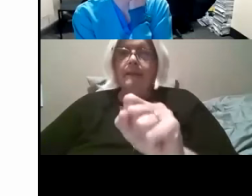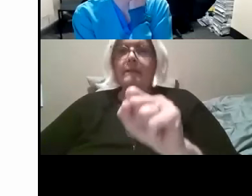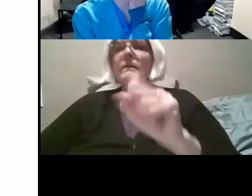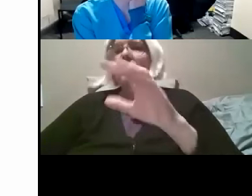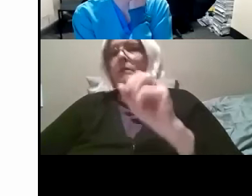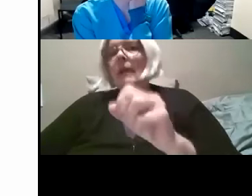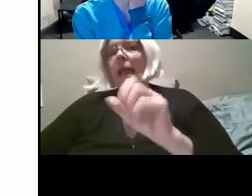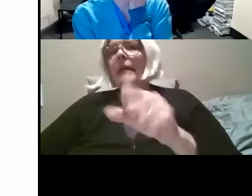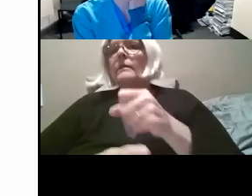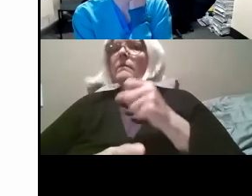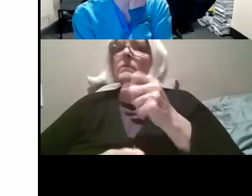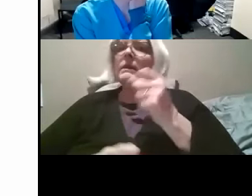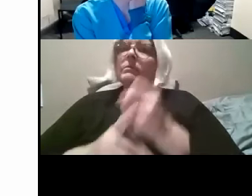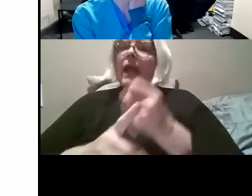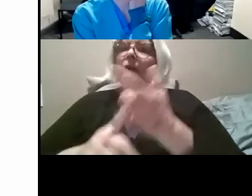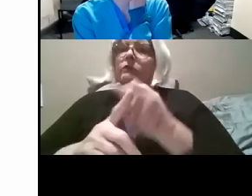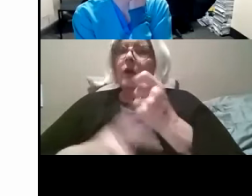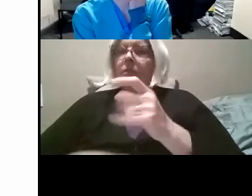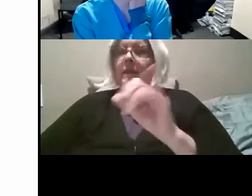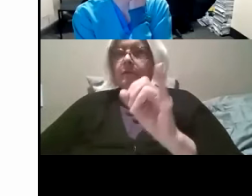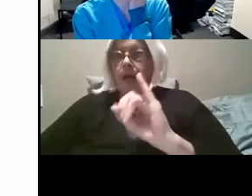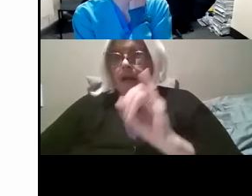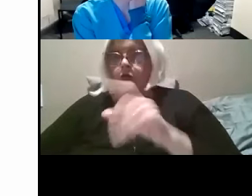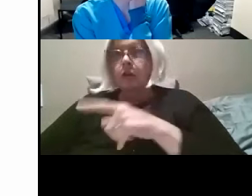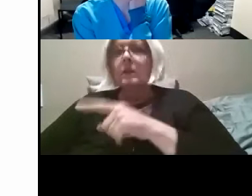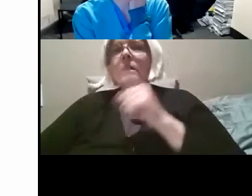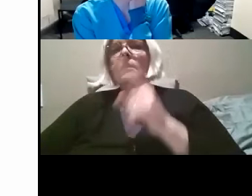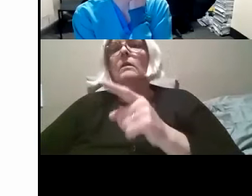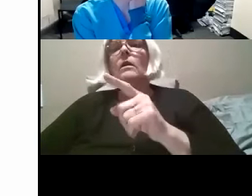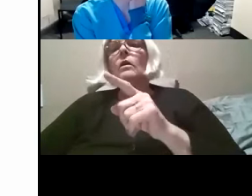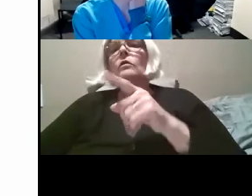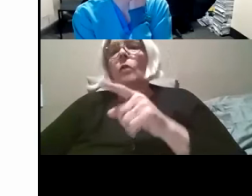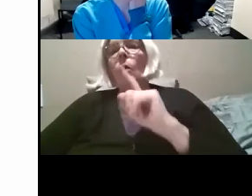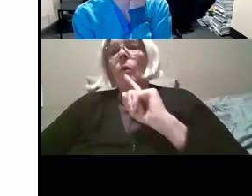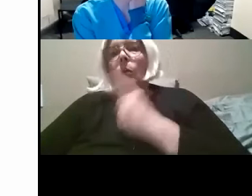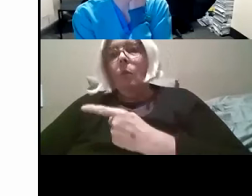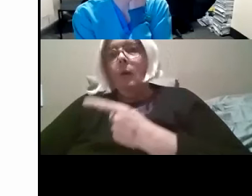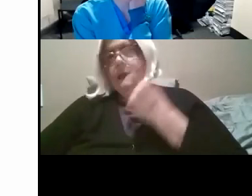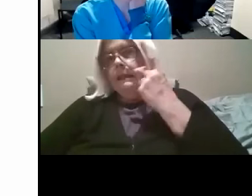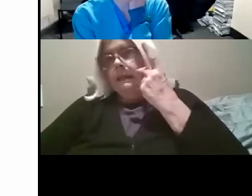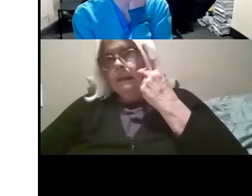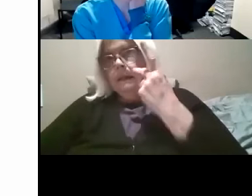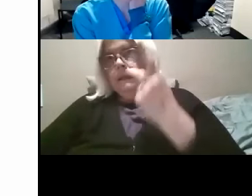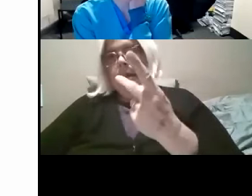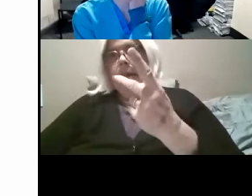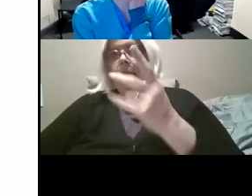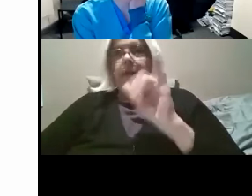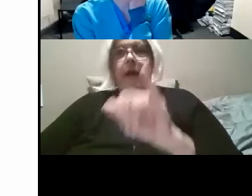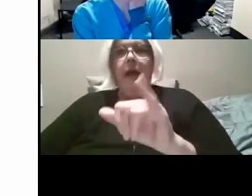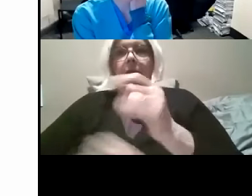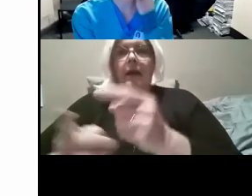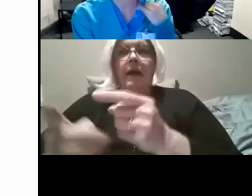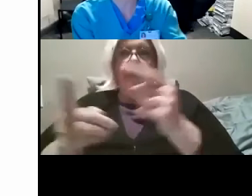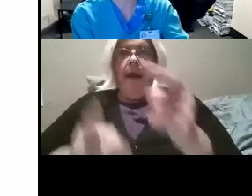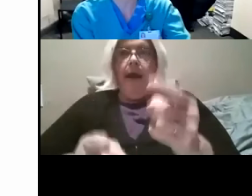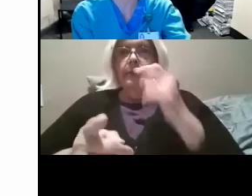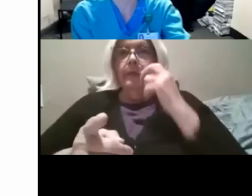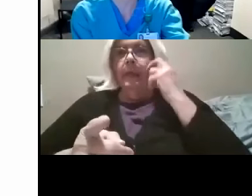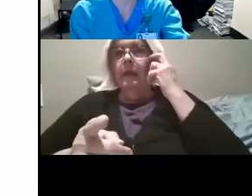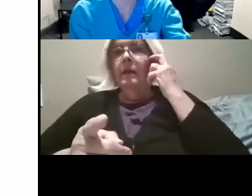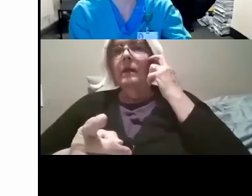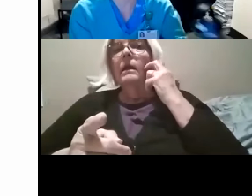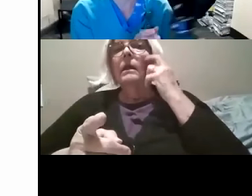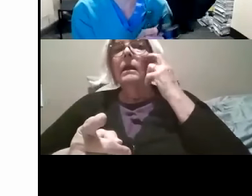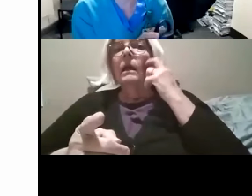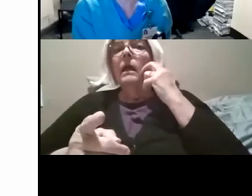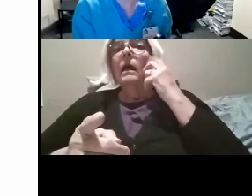bimodal distribution of myocarditis. So we actually see more myocarditis in young infants